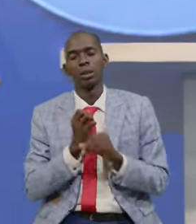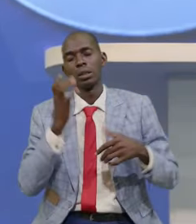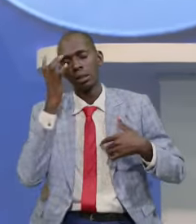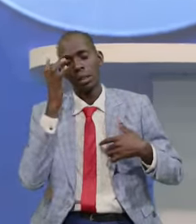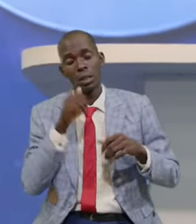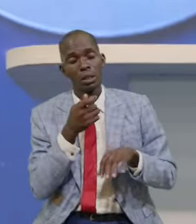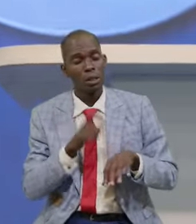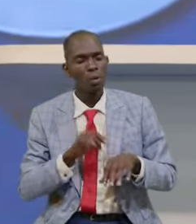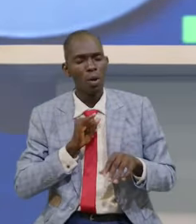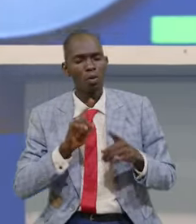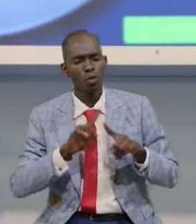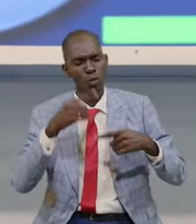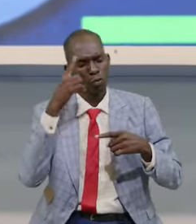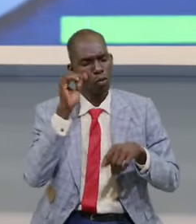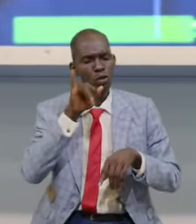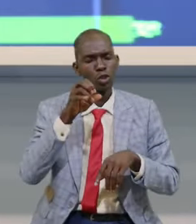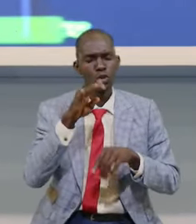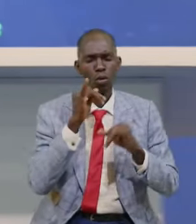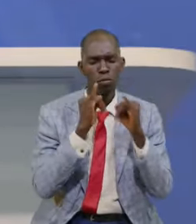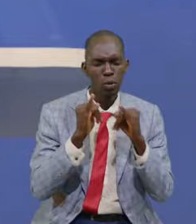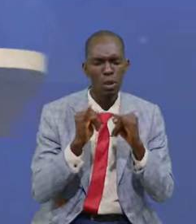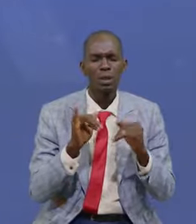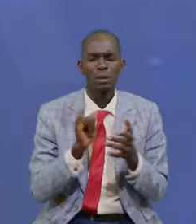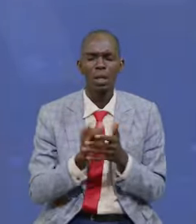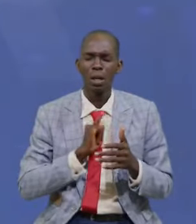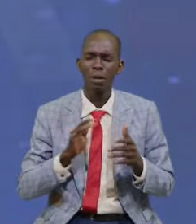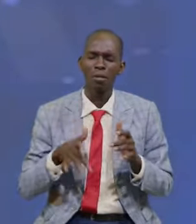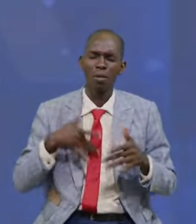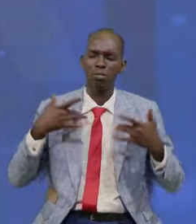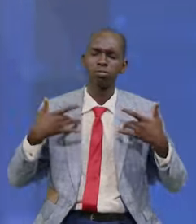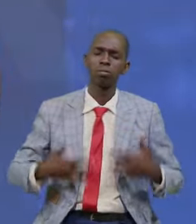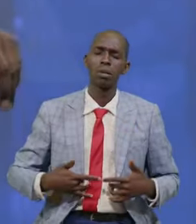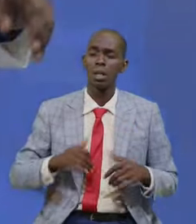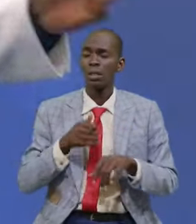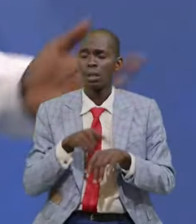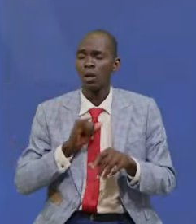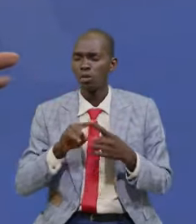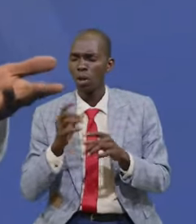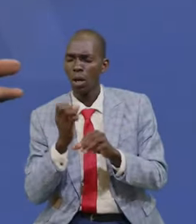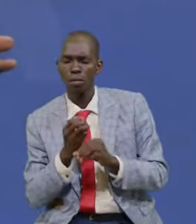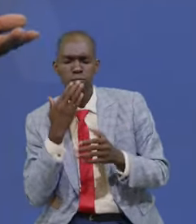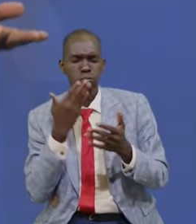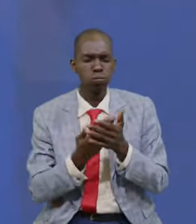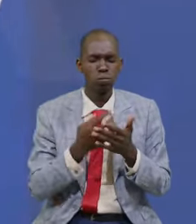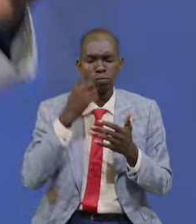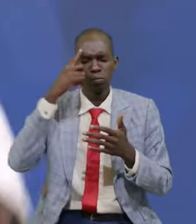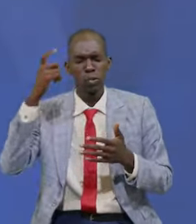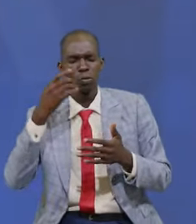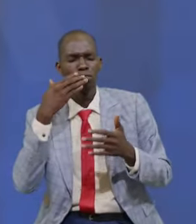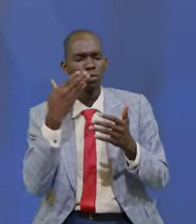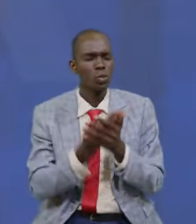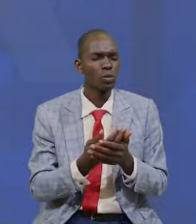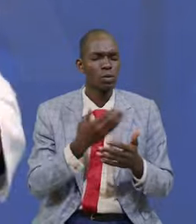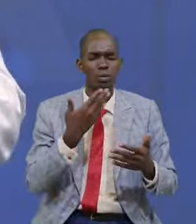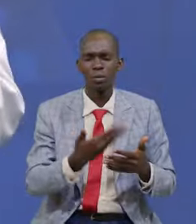for the interview that they put me down. It's when I want to have this, I have that dream, I have that apparition,